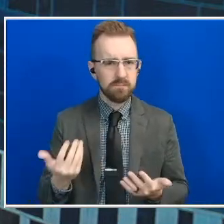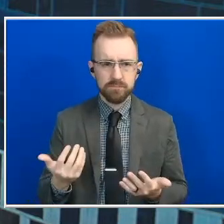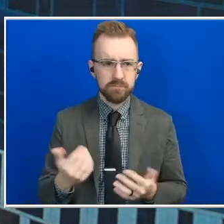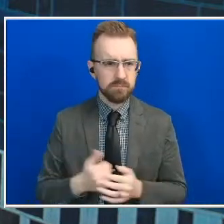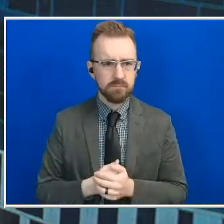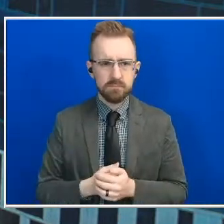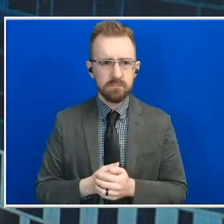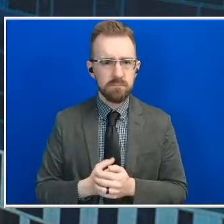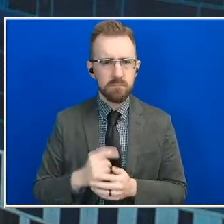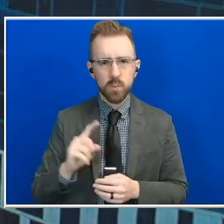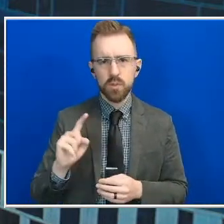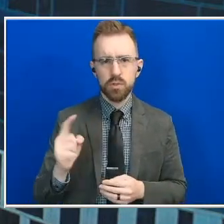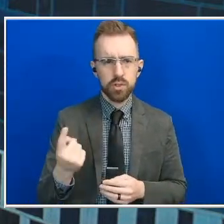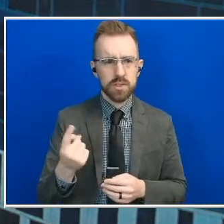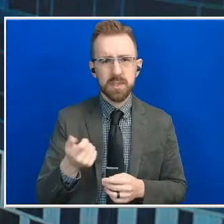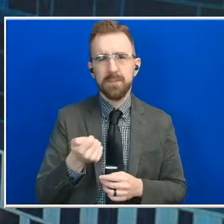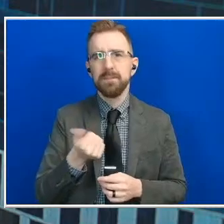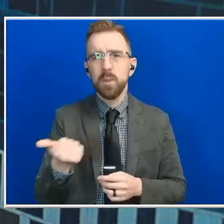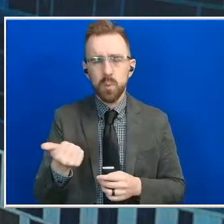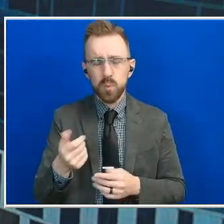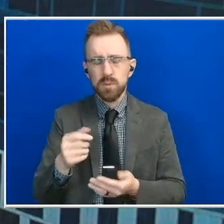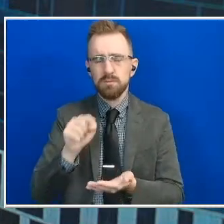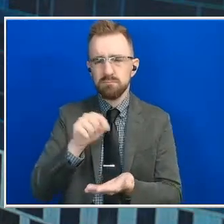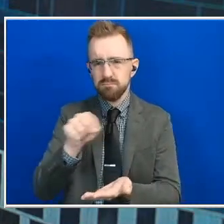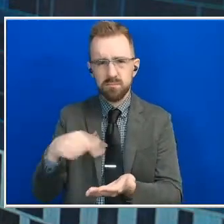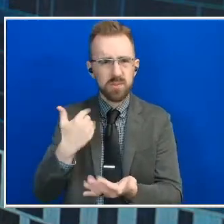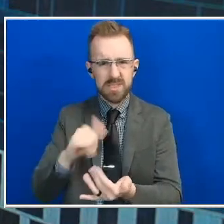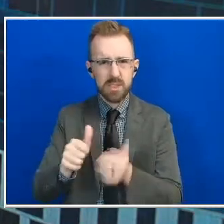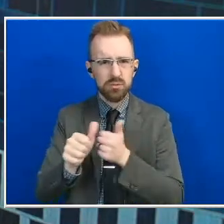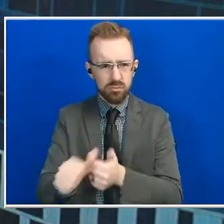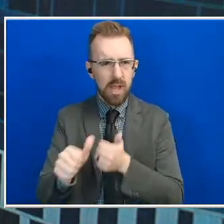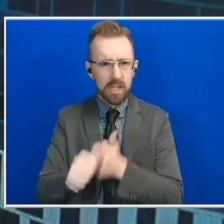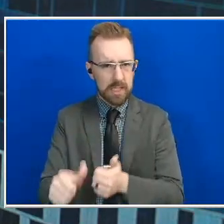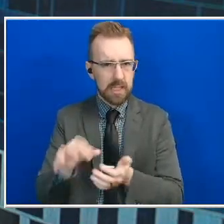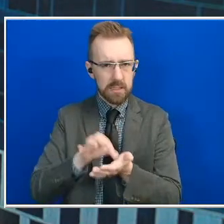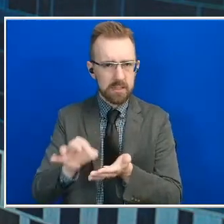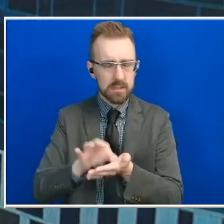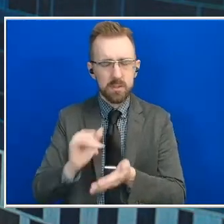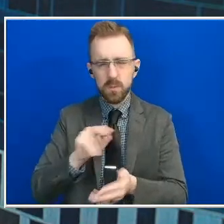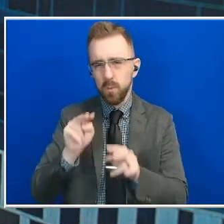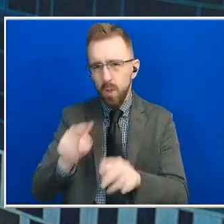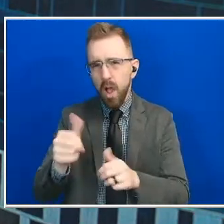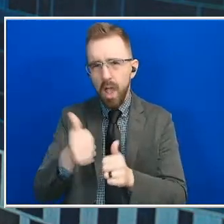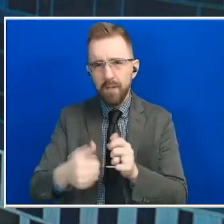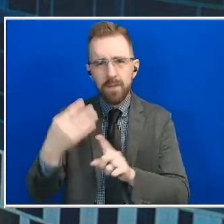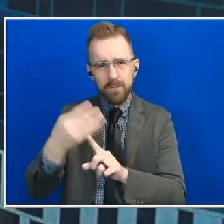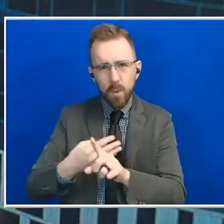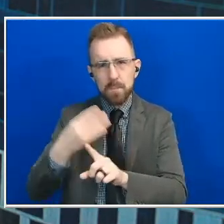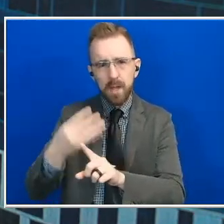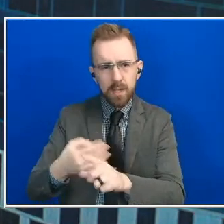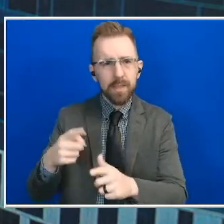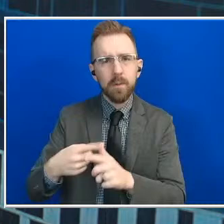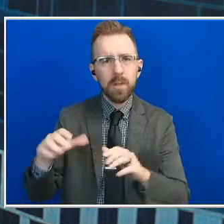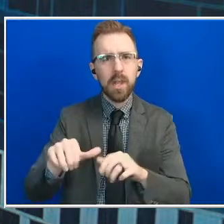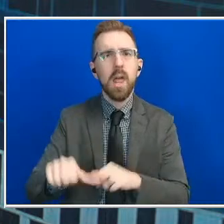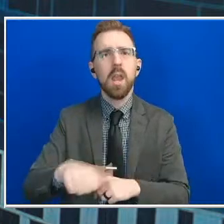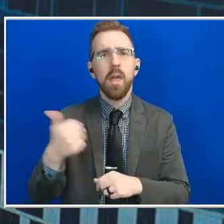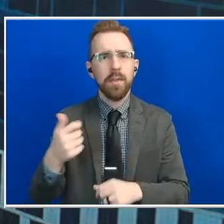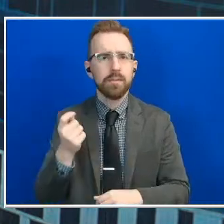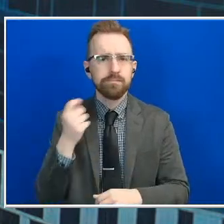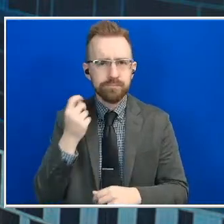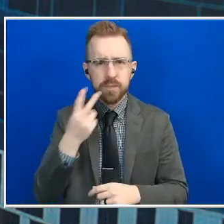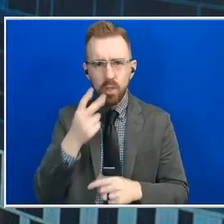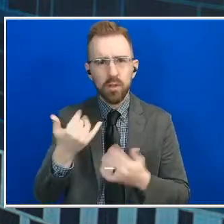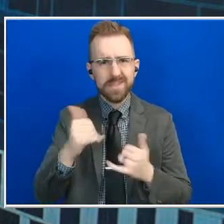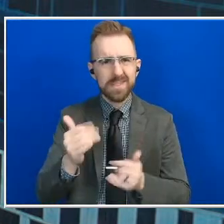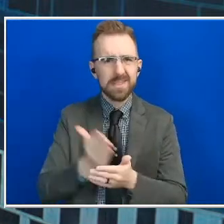couple little nodes we were still tracking. So then we started watching every 4 months, and then we did another aspiration and saw that there was still some there. And that's when